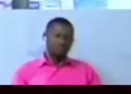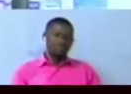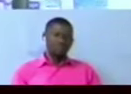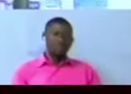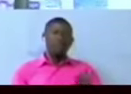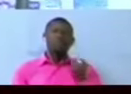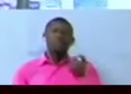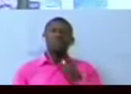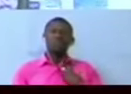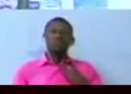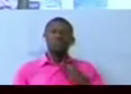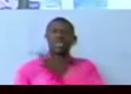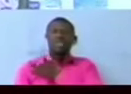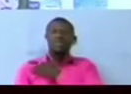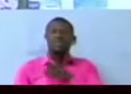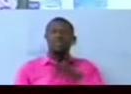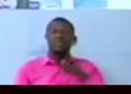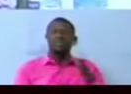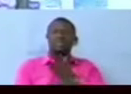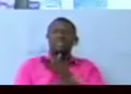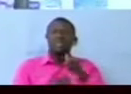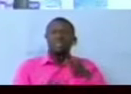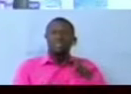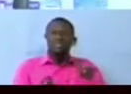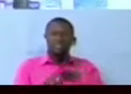Lamin Kabu also we see at the same street.